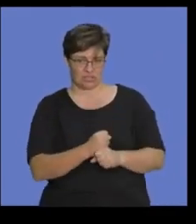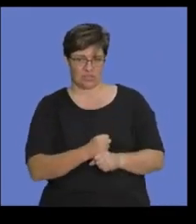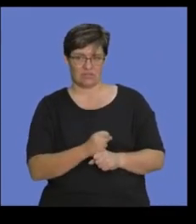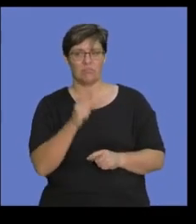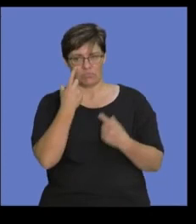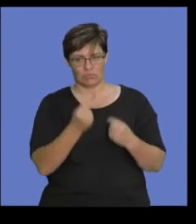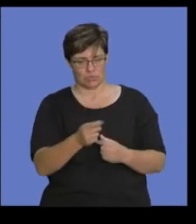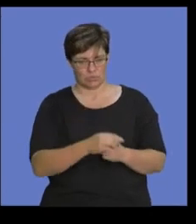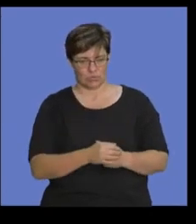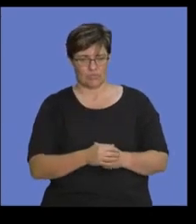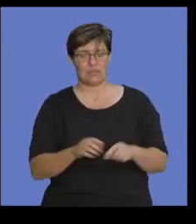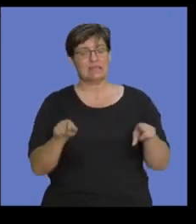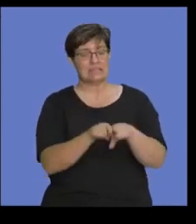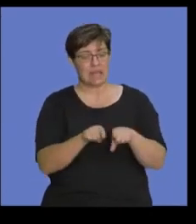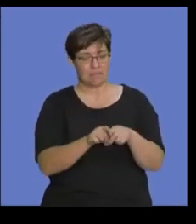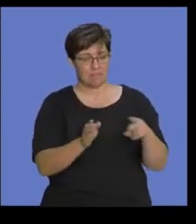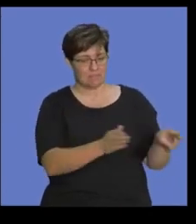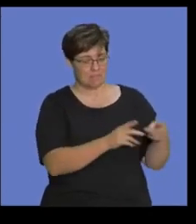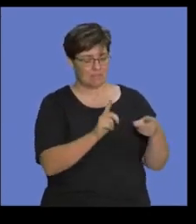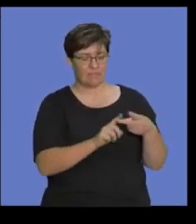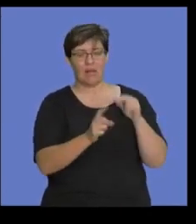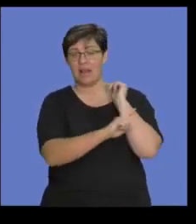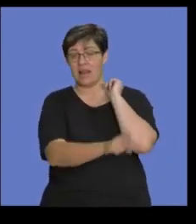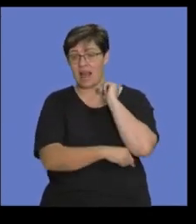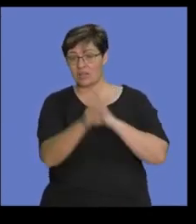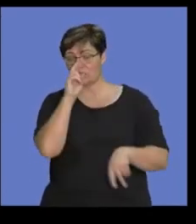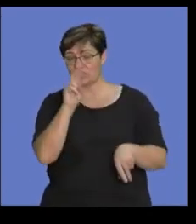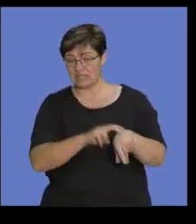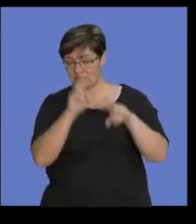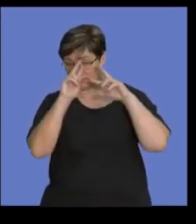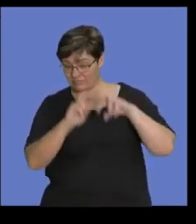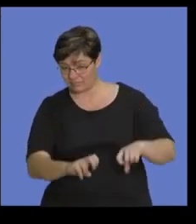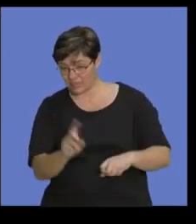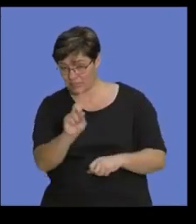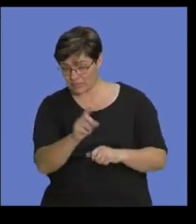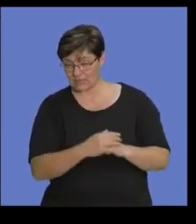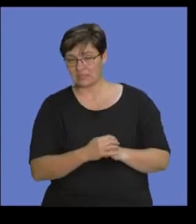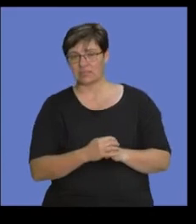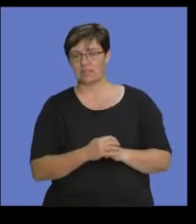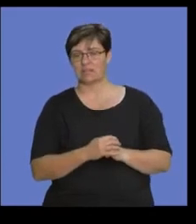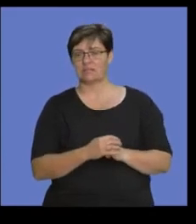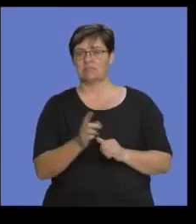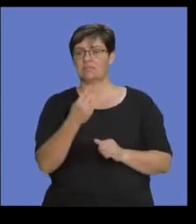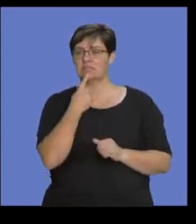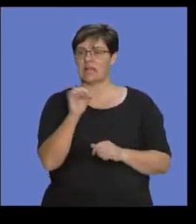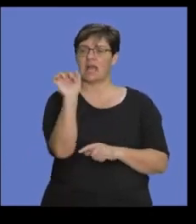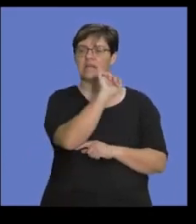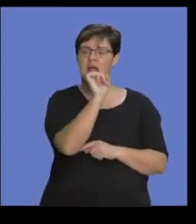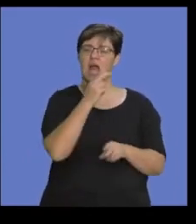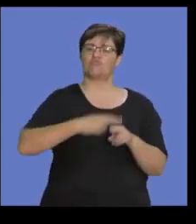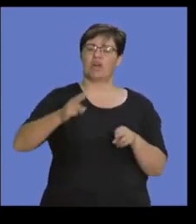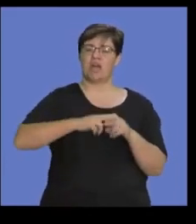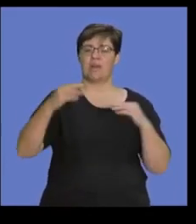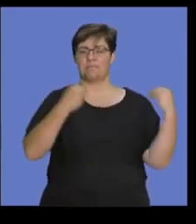So you will need to do that. And also, one last question that you will need to also please look at is, if they say